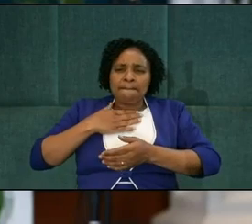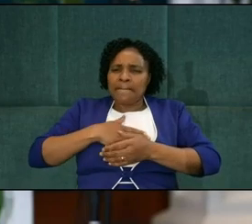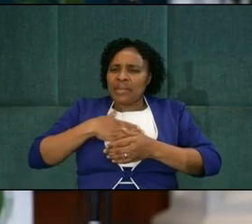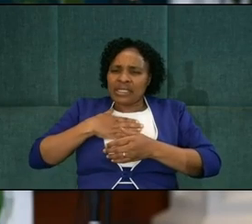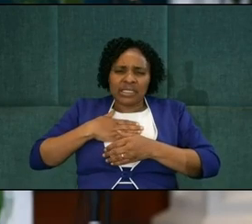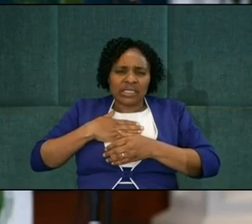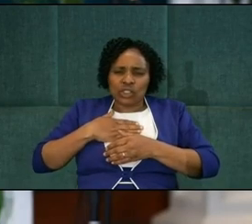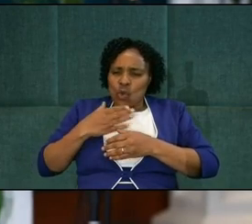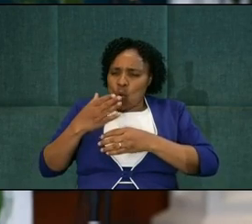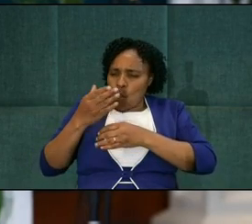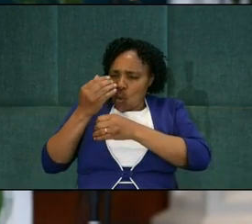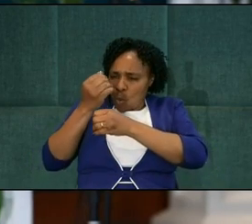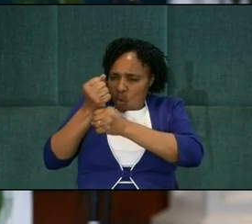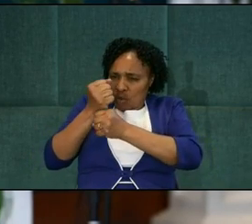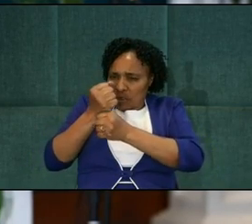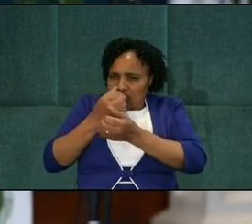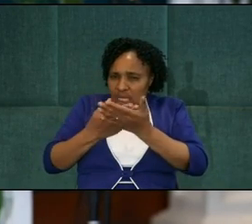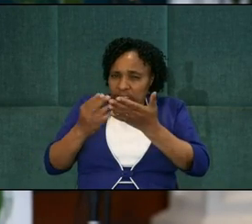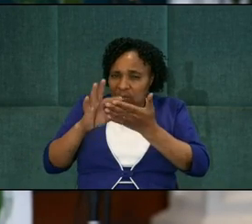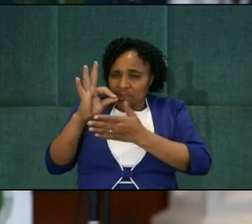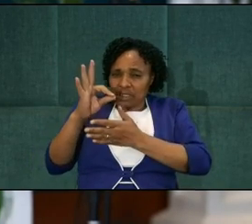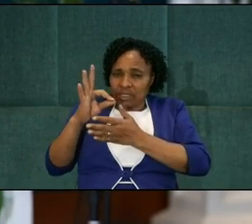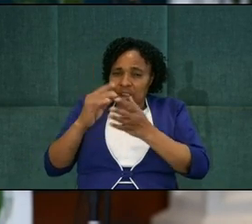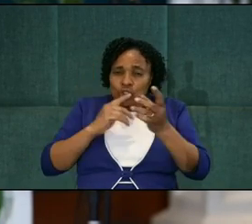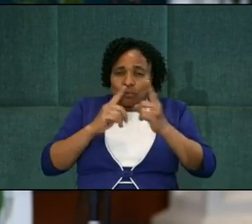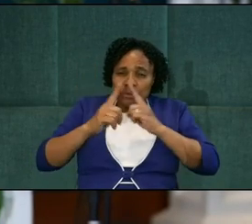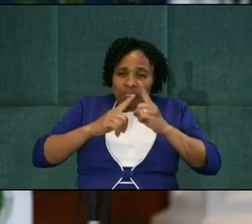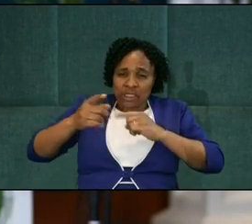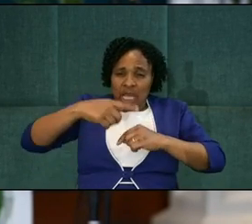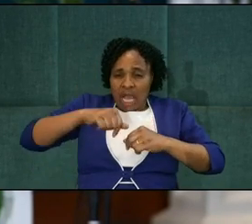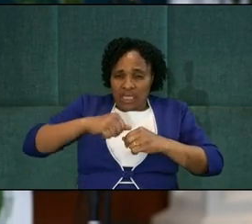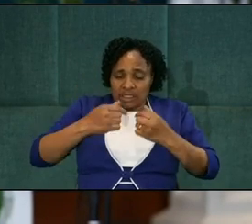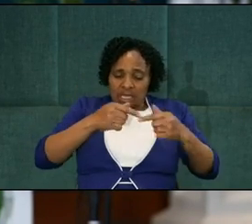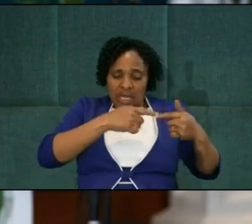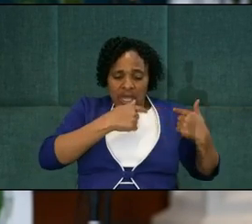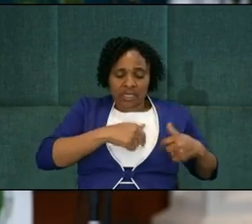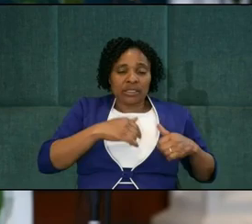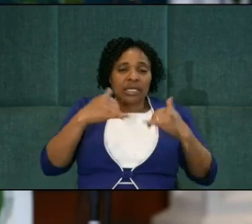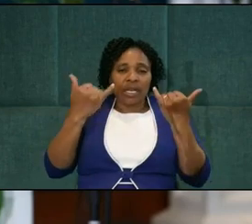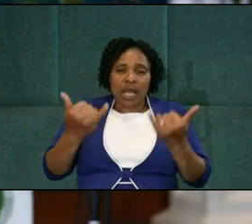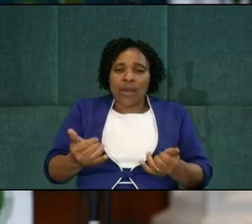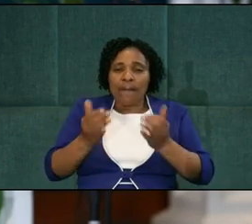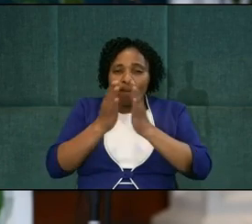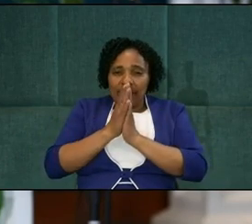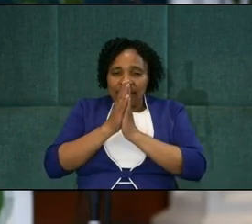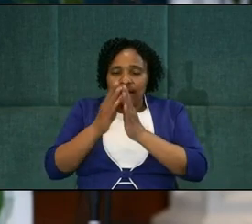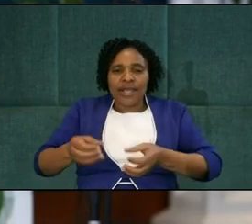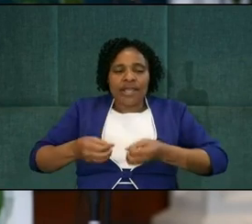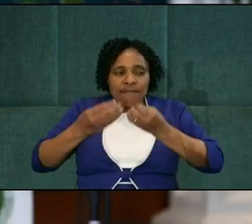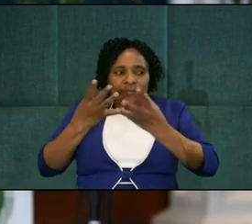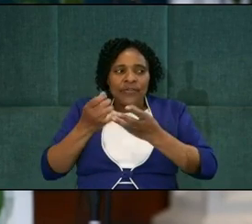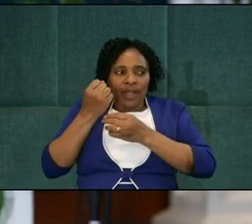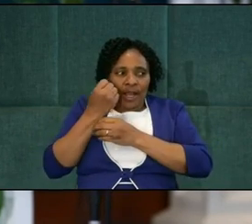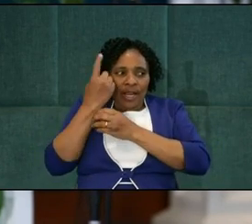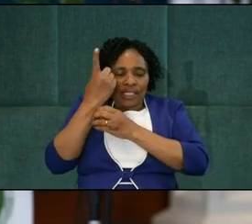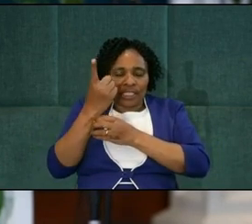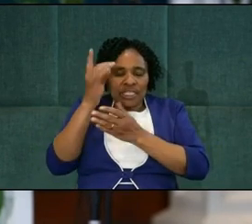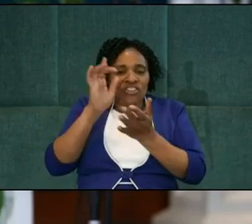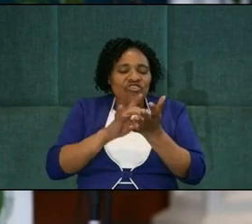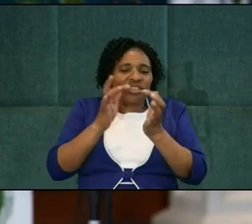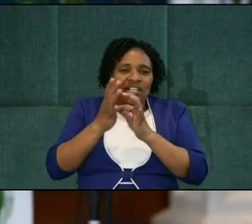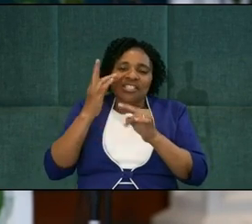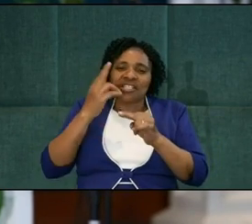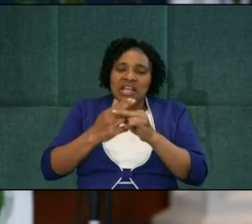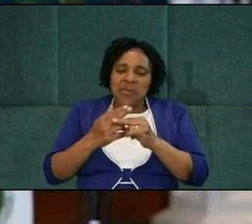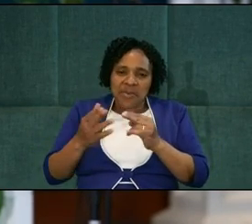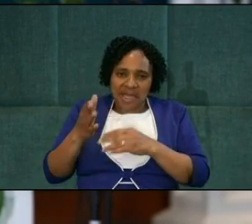Spirit, speak to our hearts now, we pray, and give us understanding in Jesus'